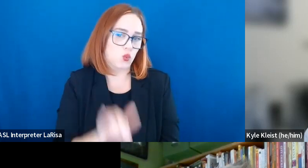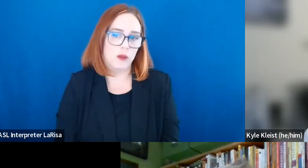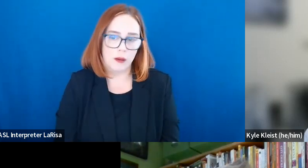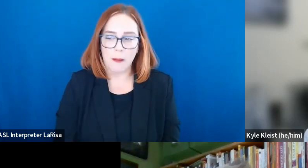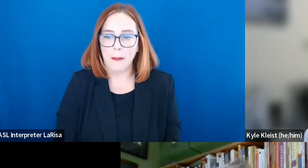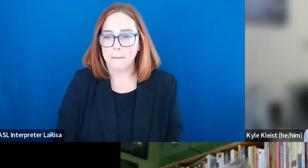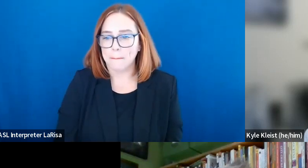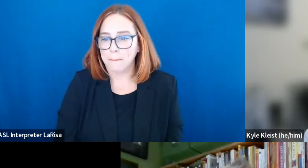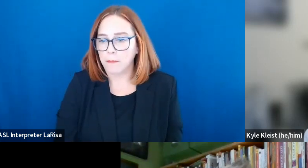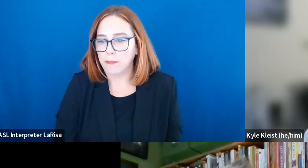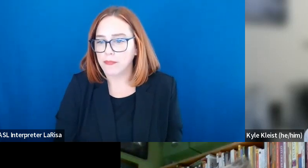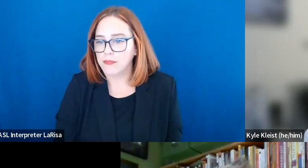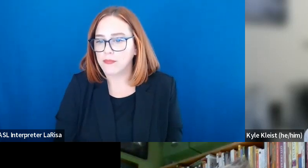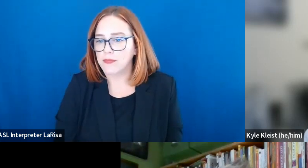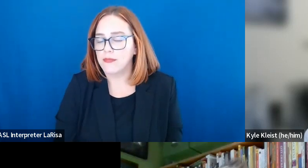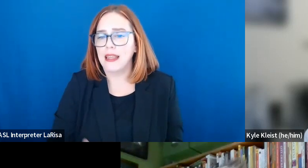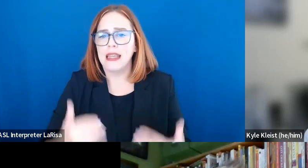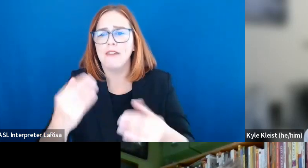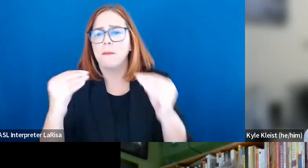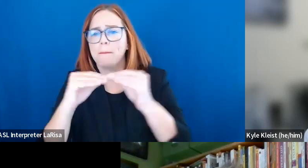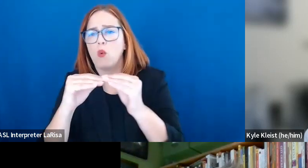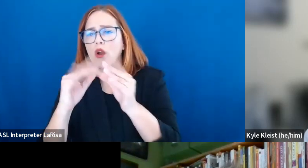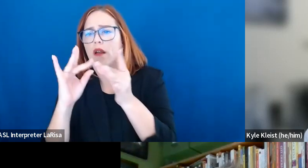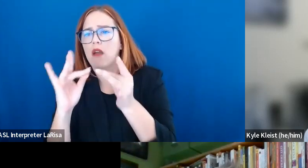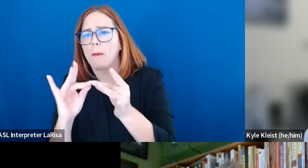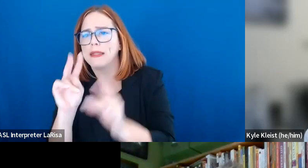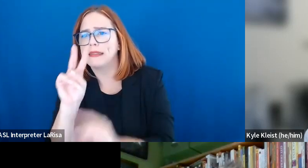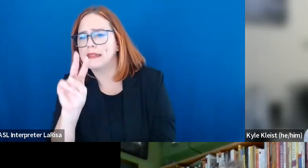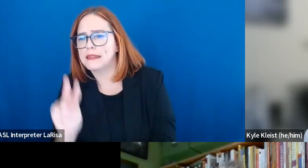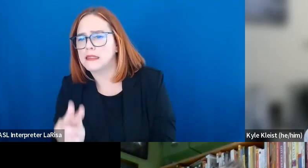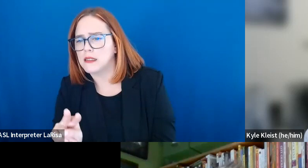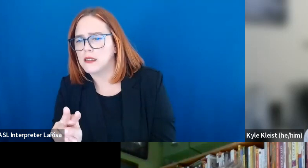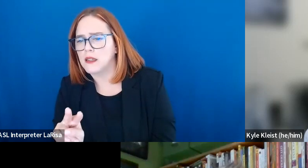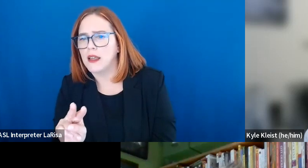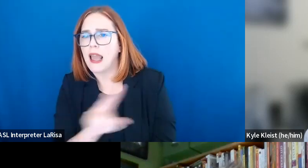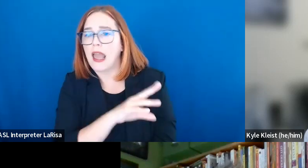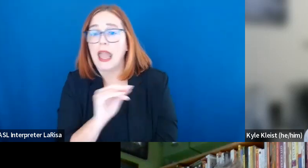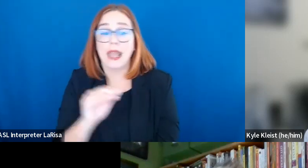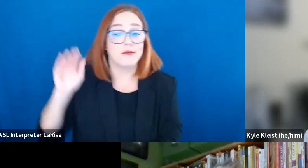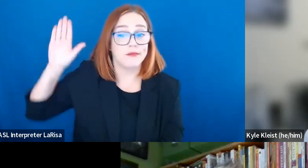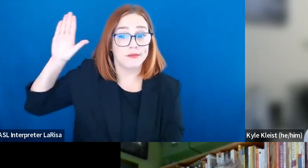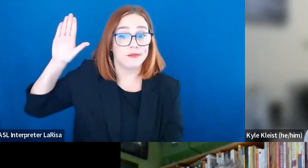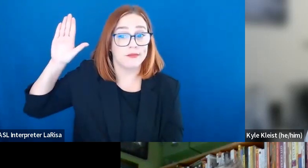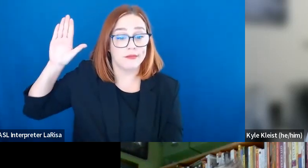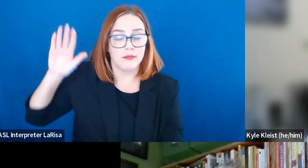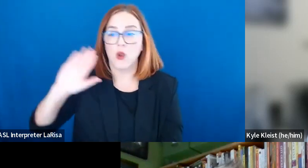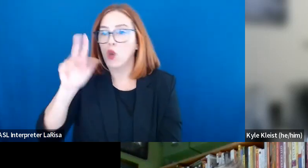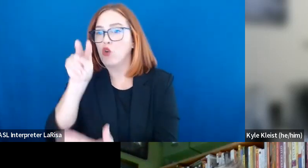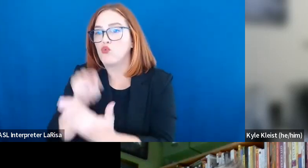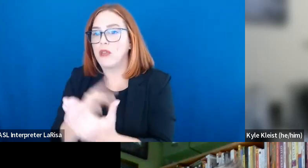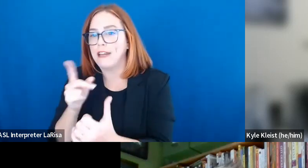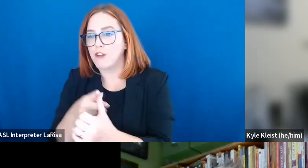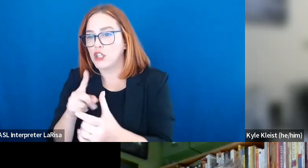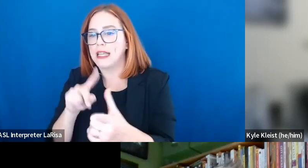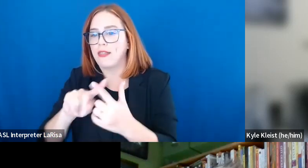Kyle and Linda, we have some comments in the chat, and then we also have someone with their hand up. I'll read the comments first, and then